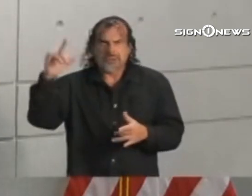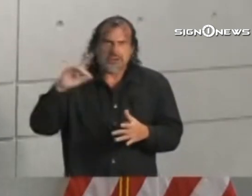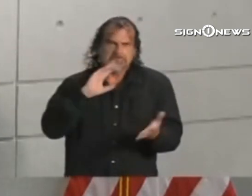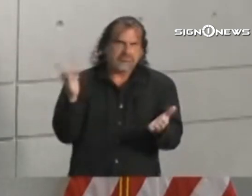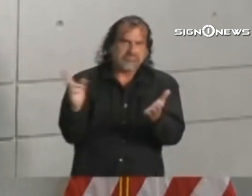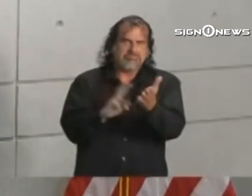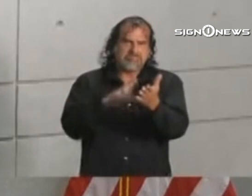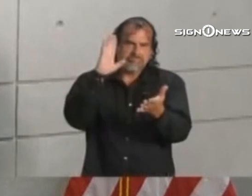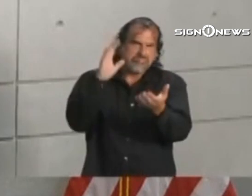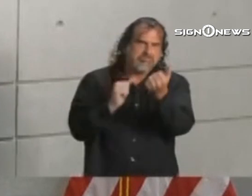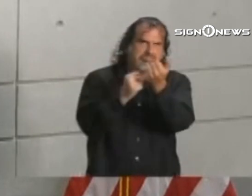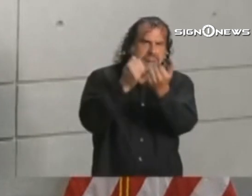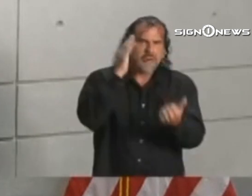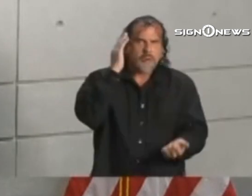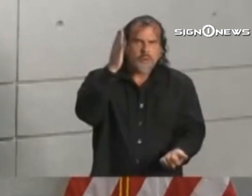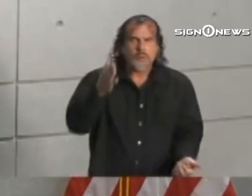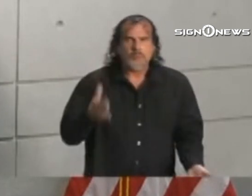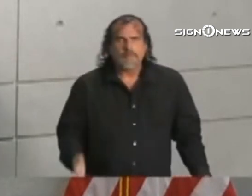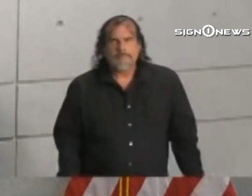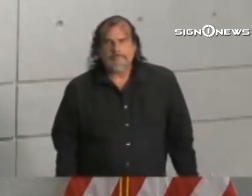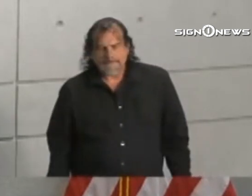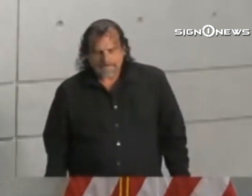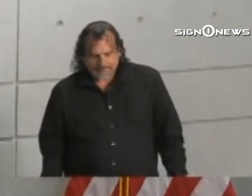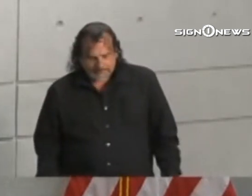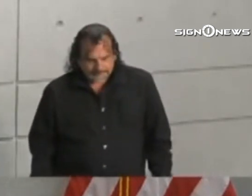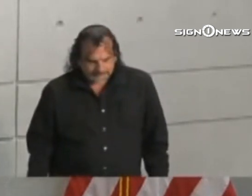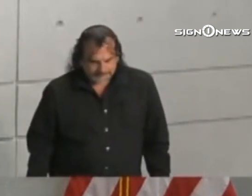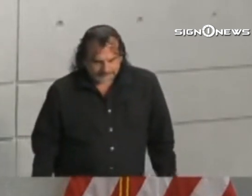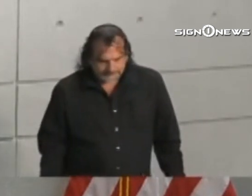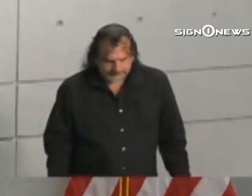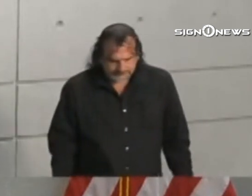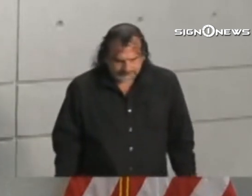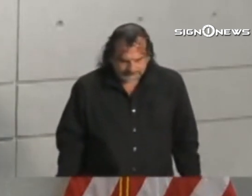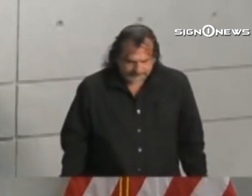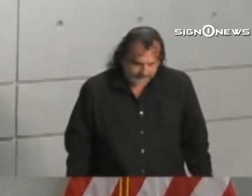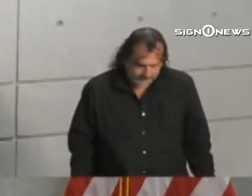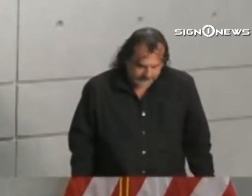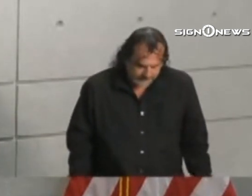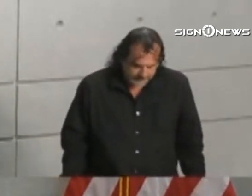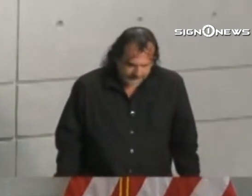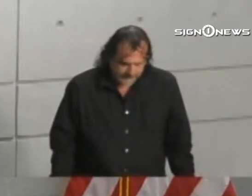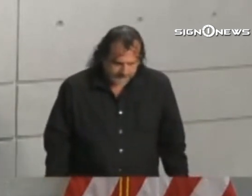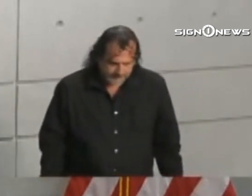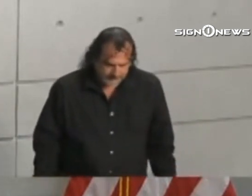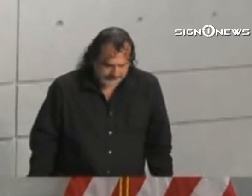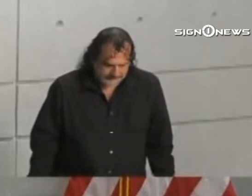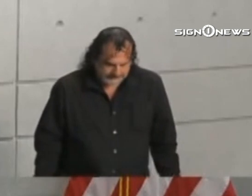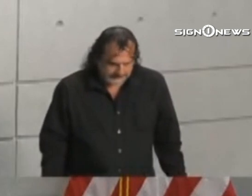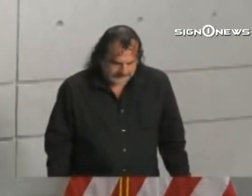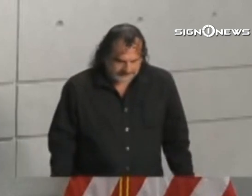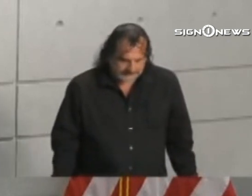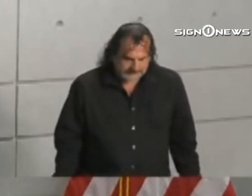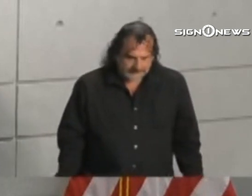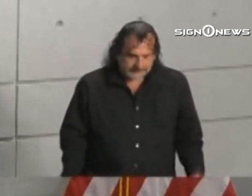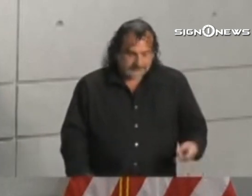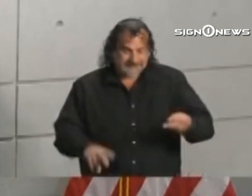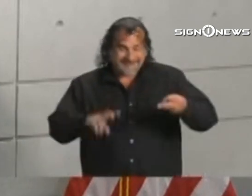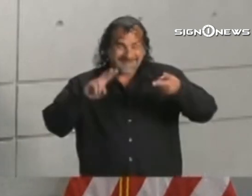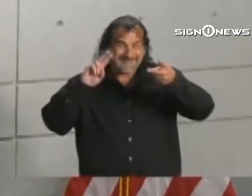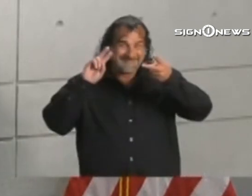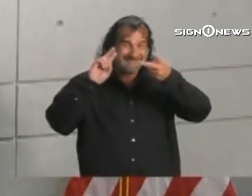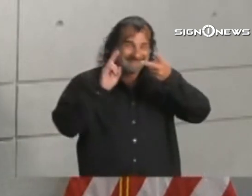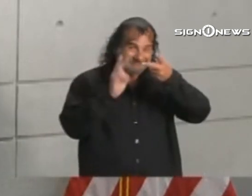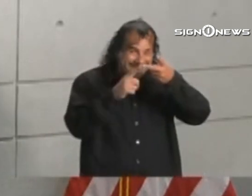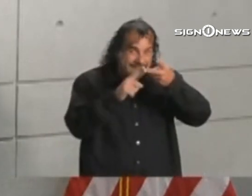successful in getting help from the federal government as it relates to that. And in regards to your second question,